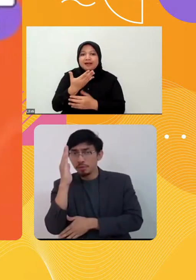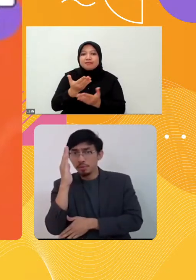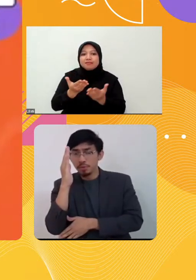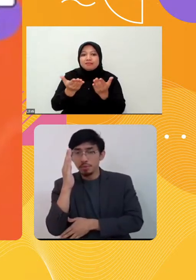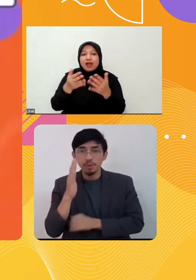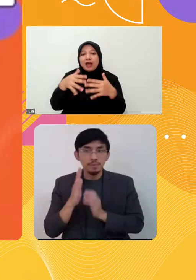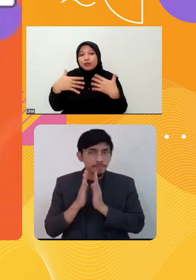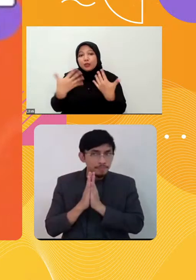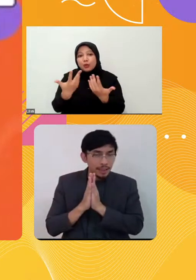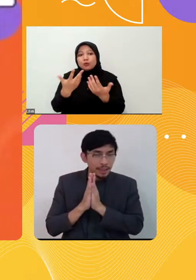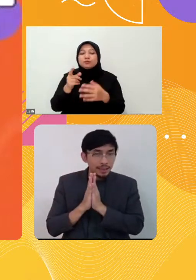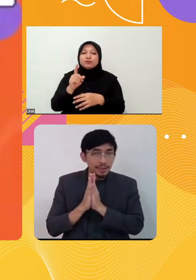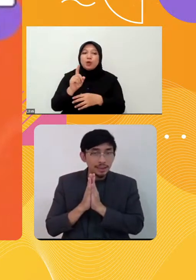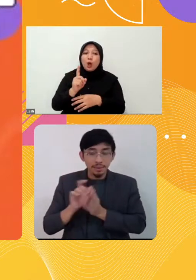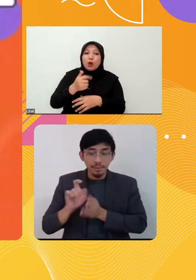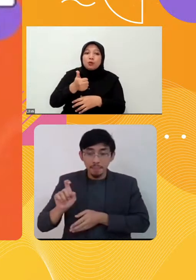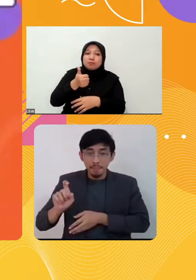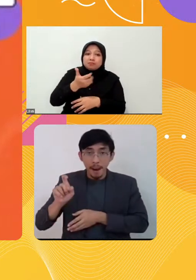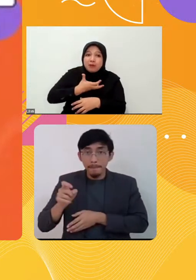video.